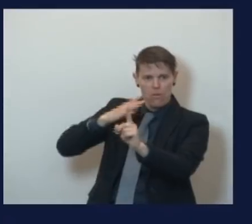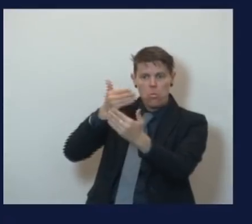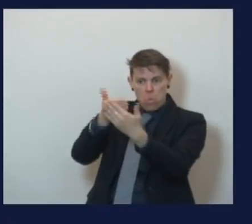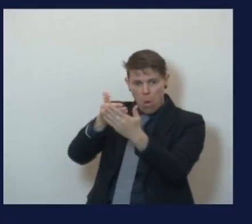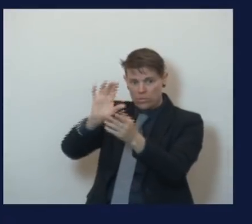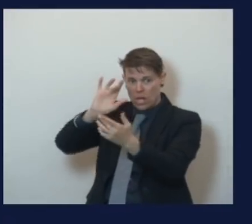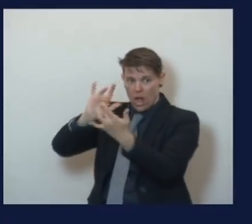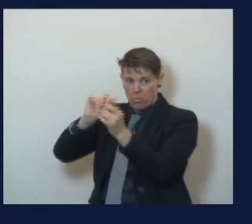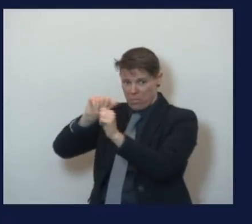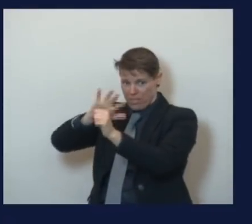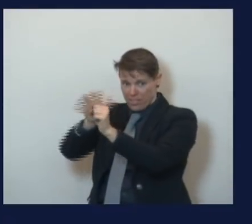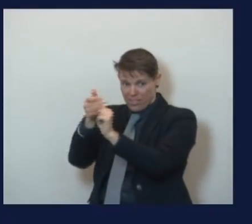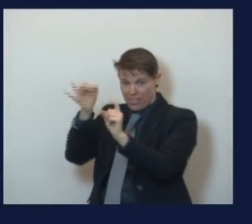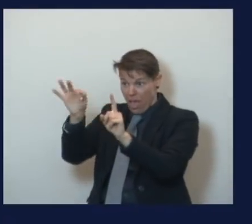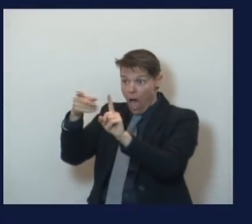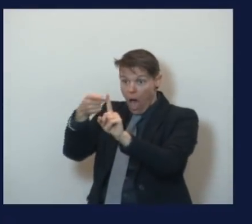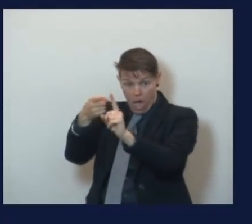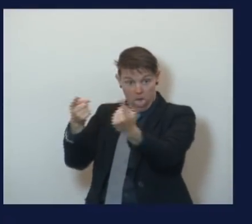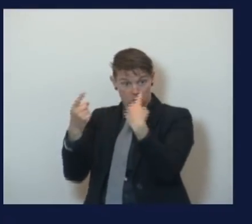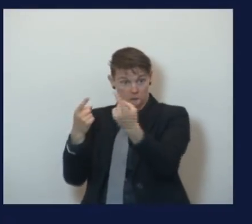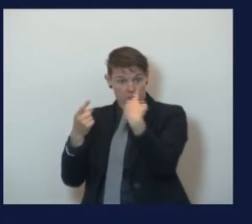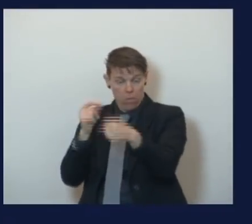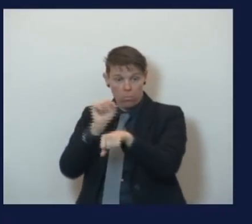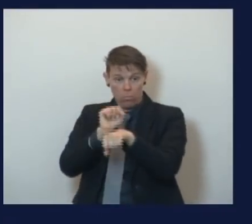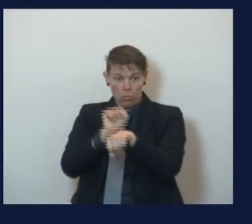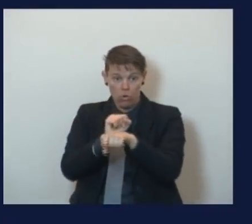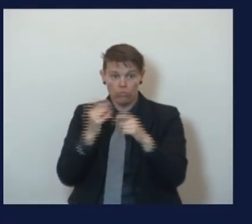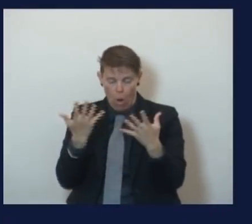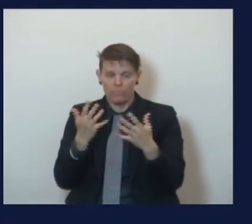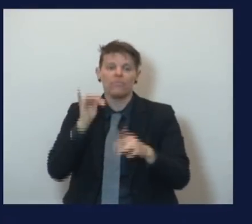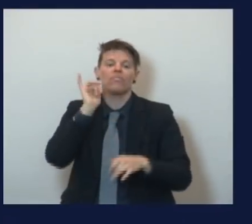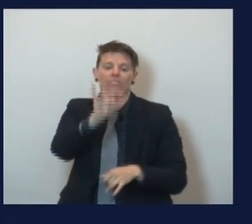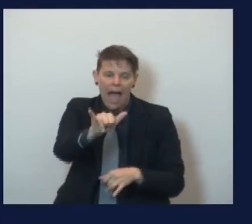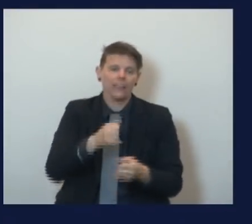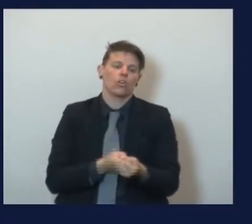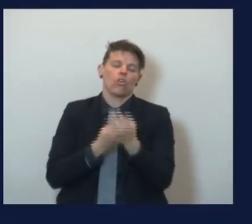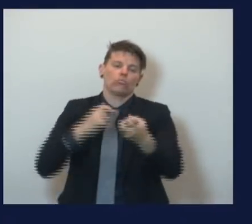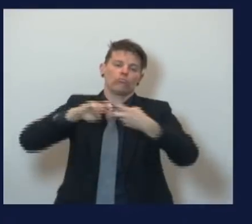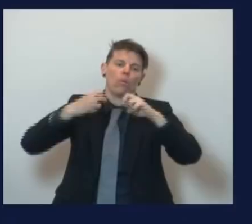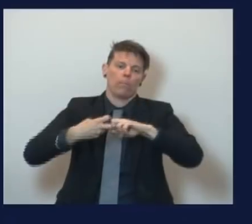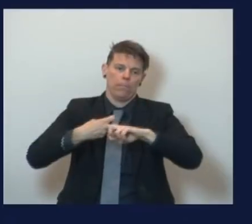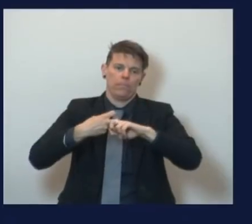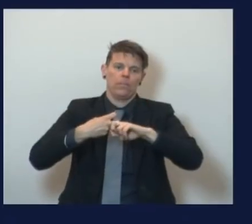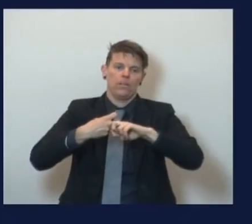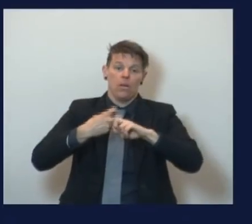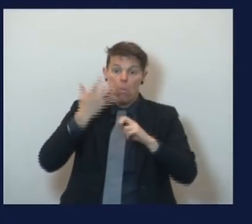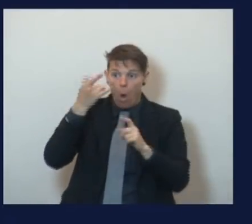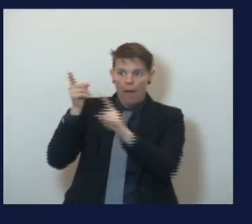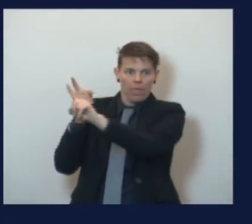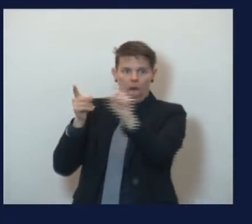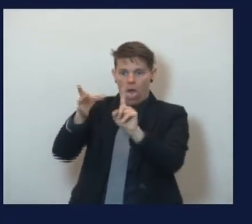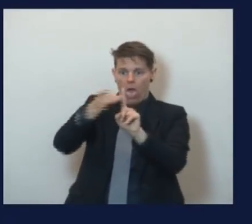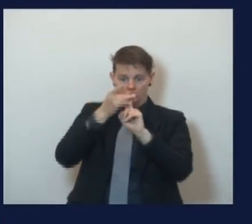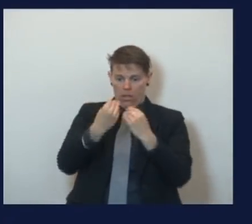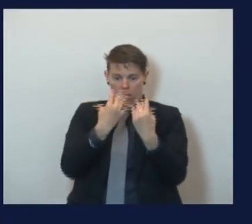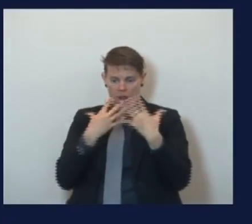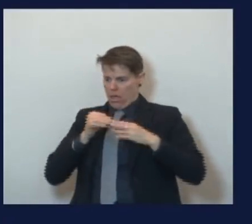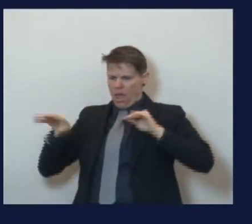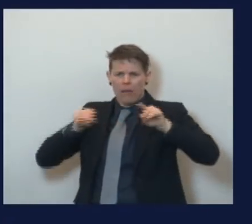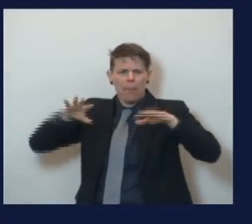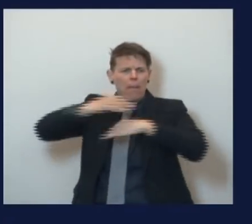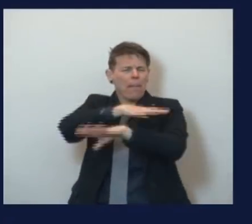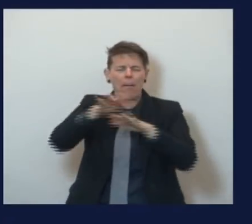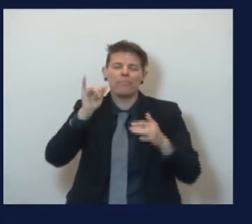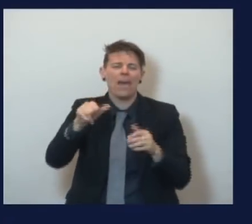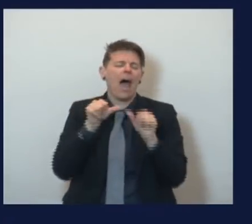coming to work, this is problematic. The likelihood that they're shedding the virus is high. Everyone can't return to